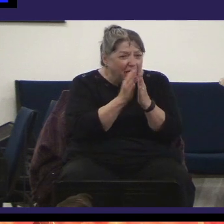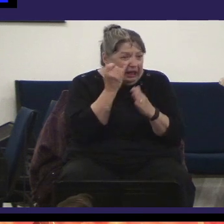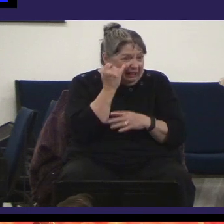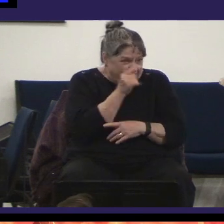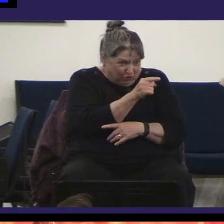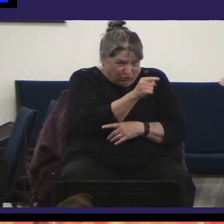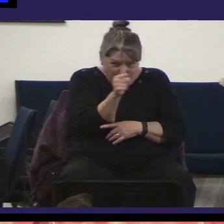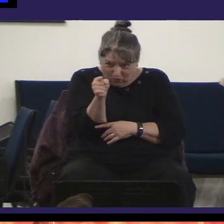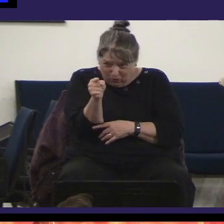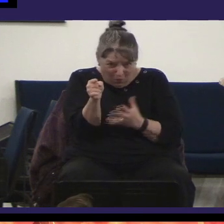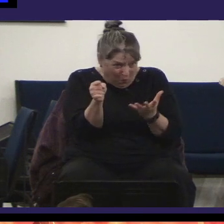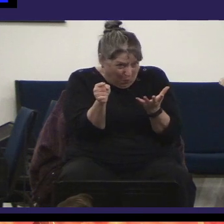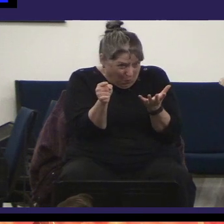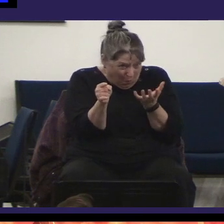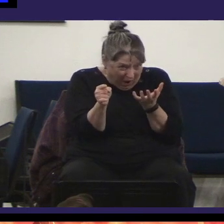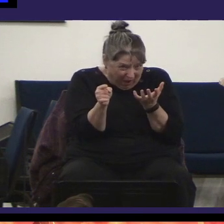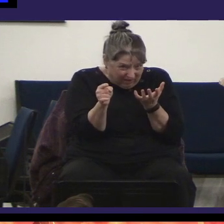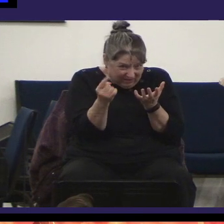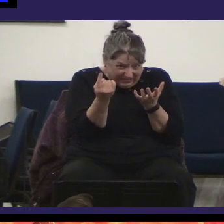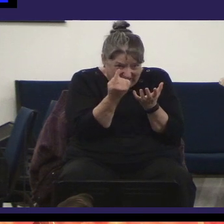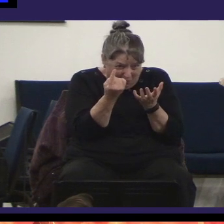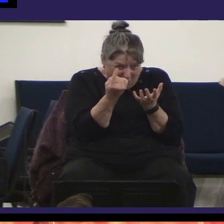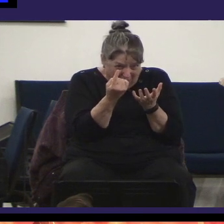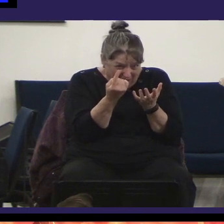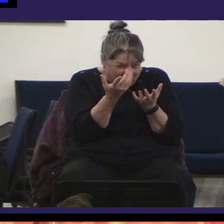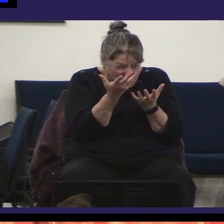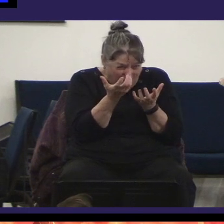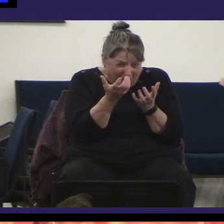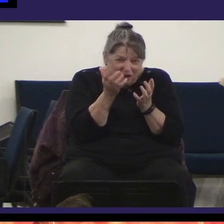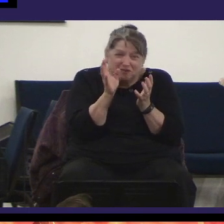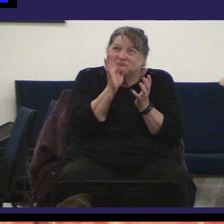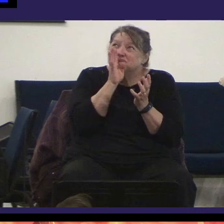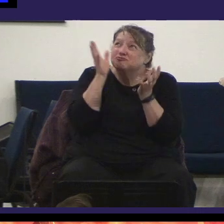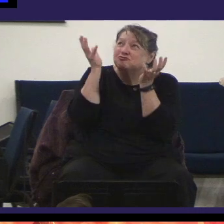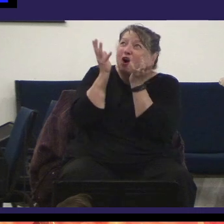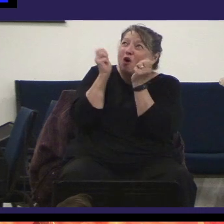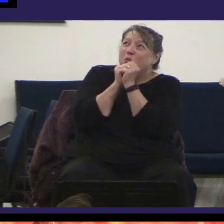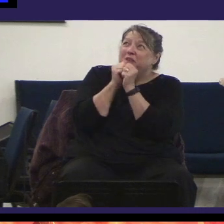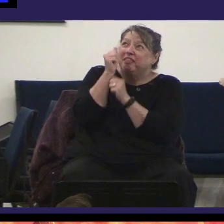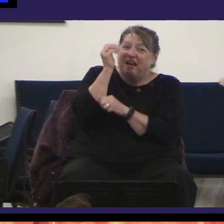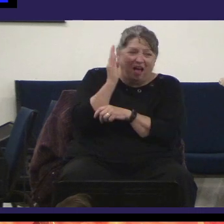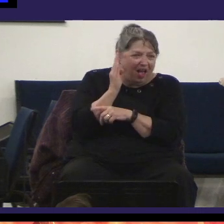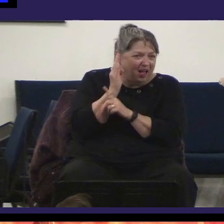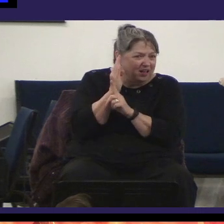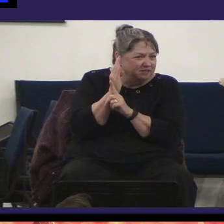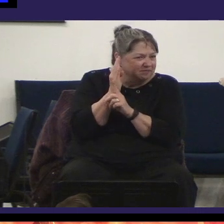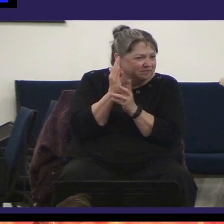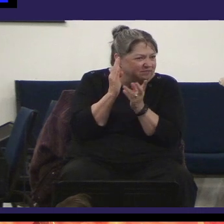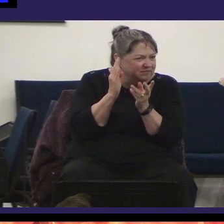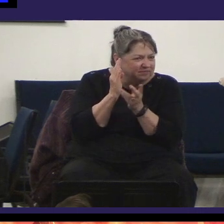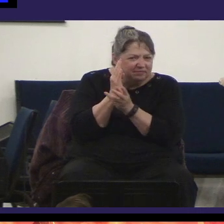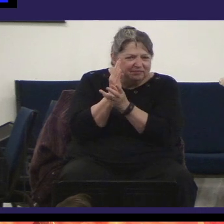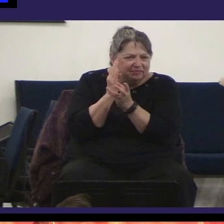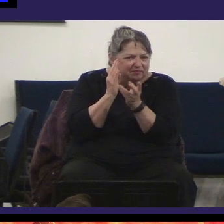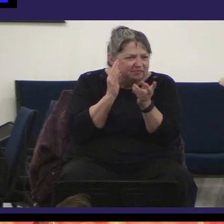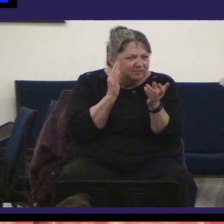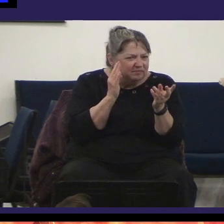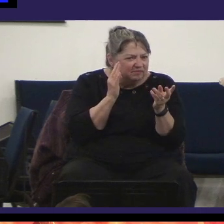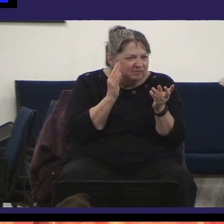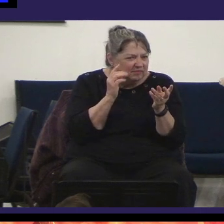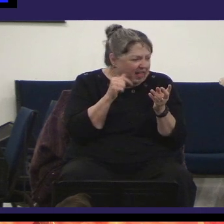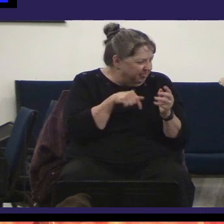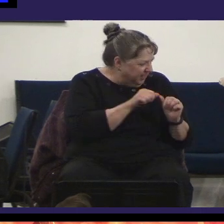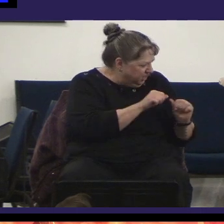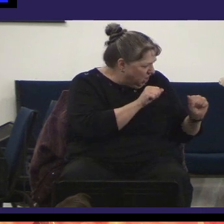prayer, if you need to talk with God, if you need to talk with God, I believe